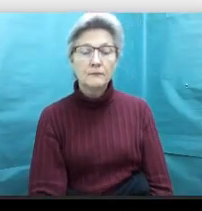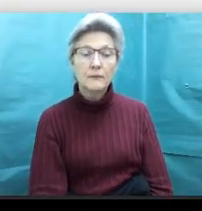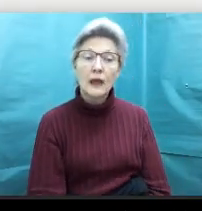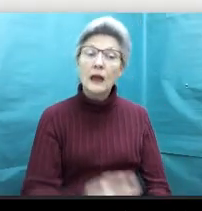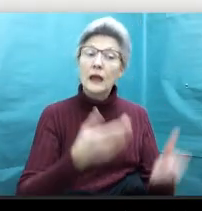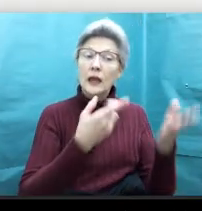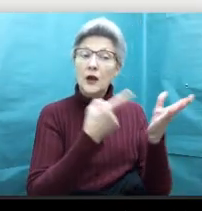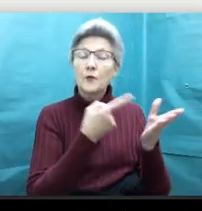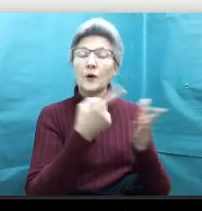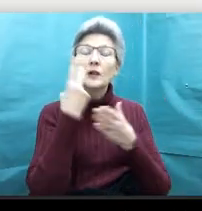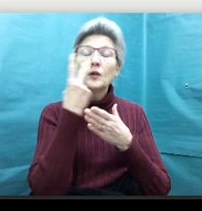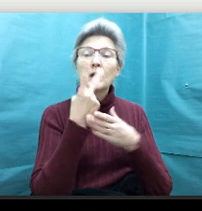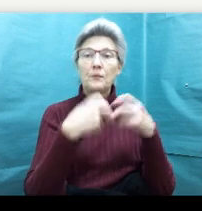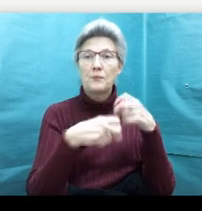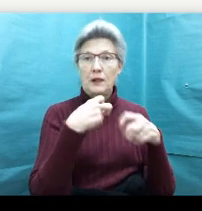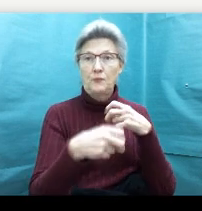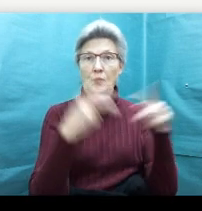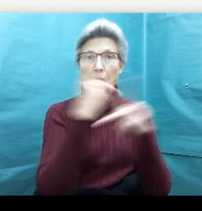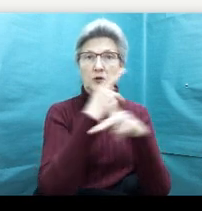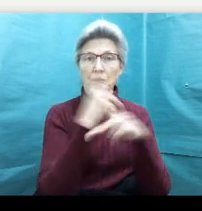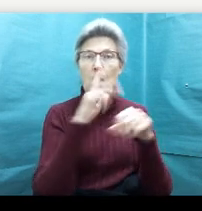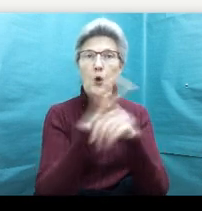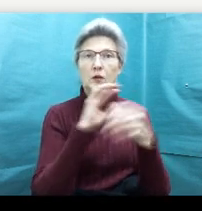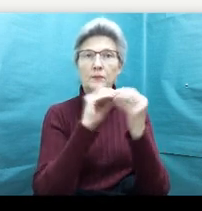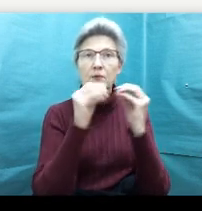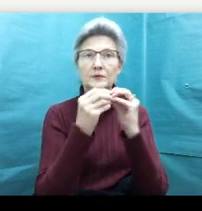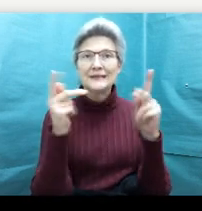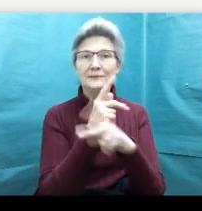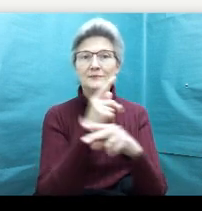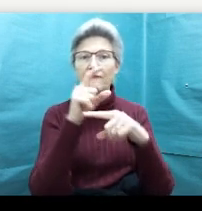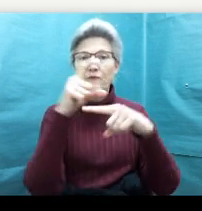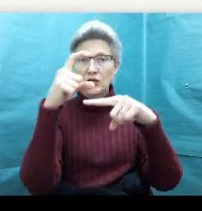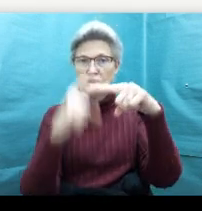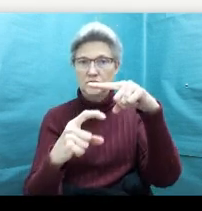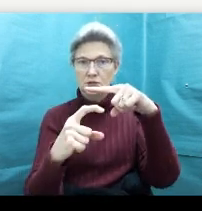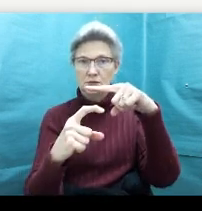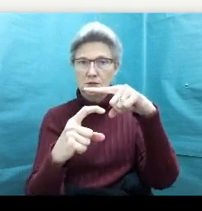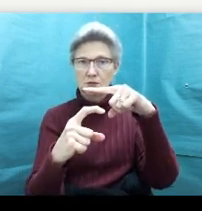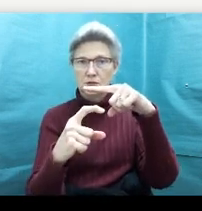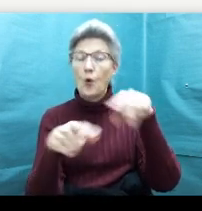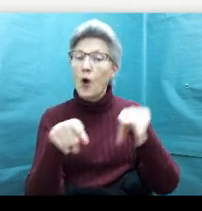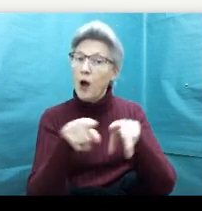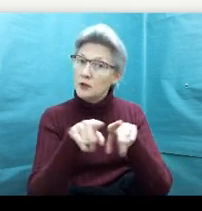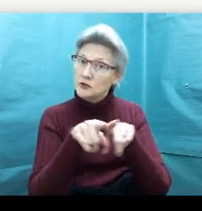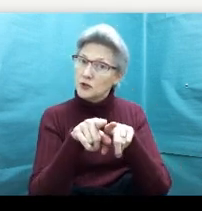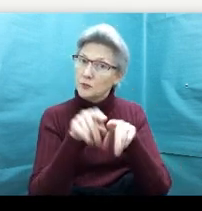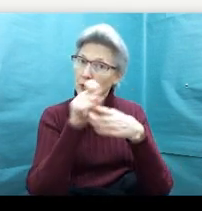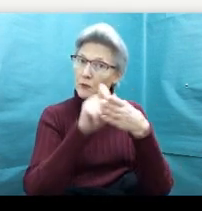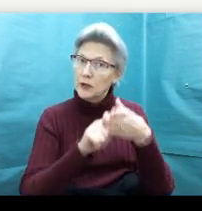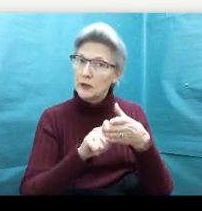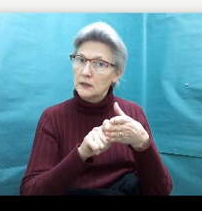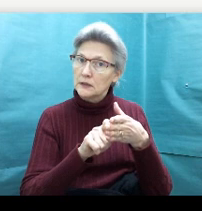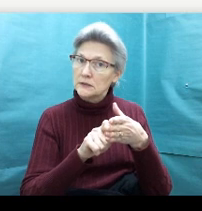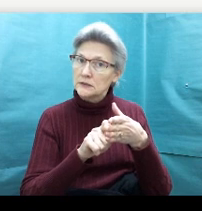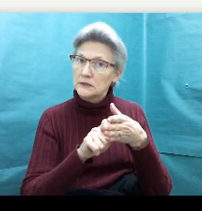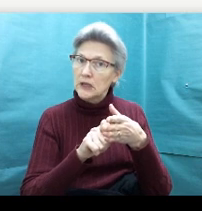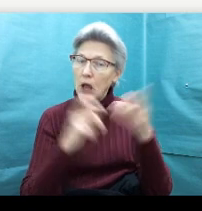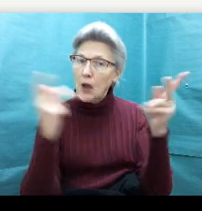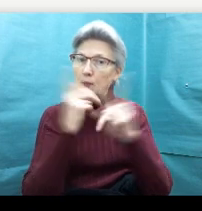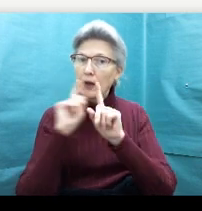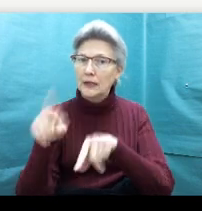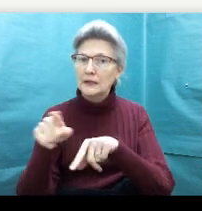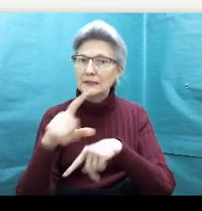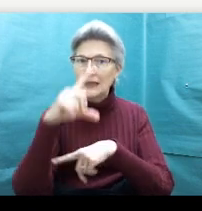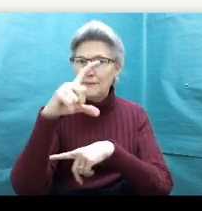Here we're going to take a look at a problem where we multiply a whole number by a fraction. We're also going to be writing this product as a mixed